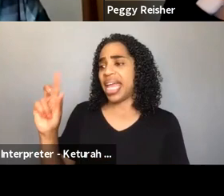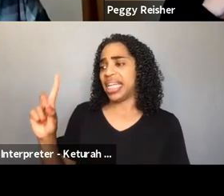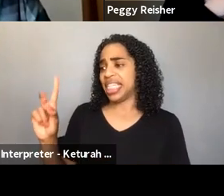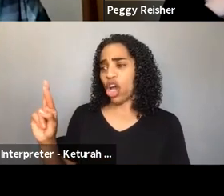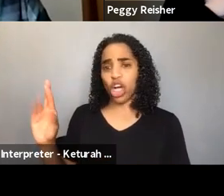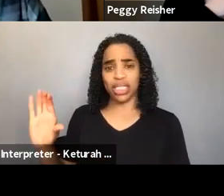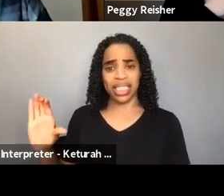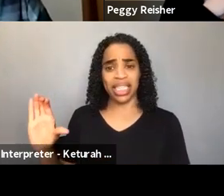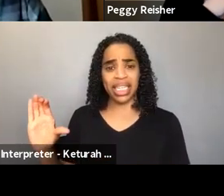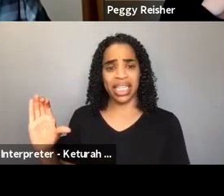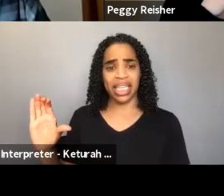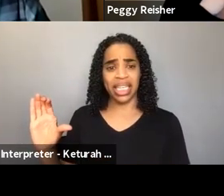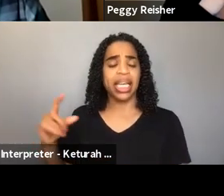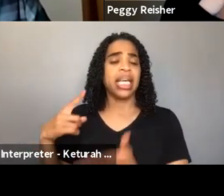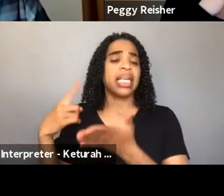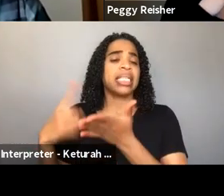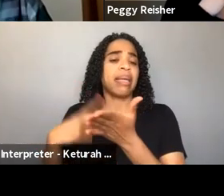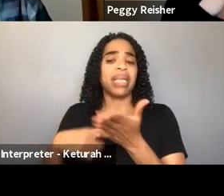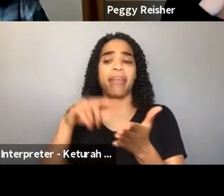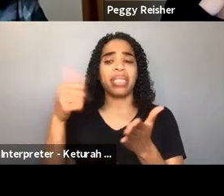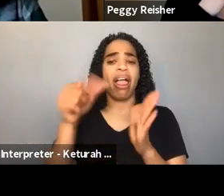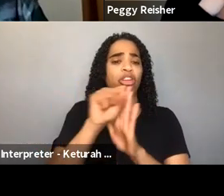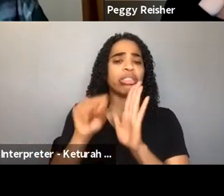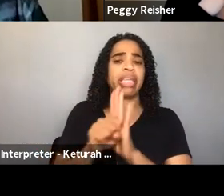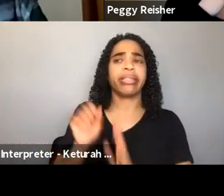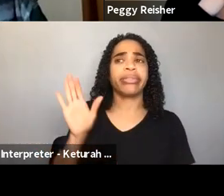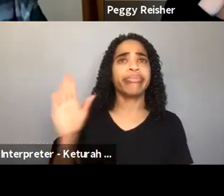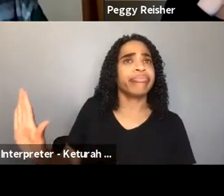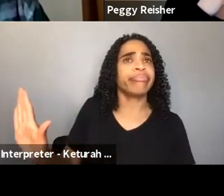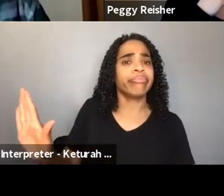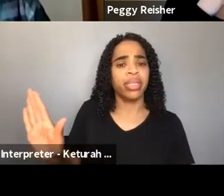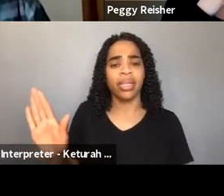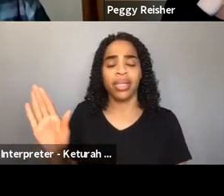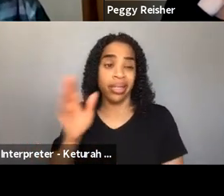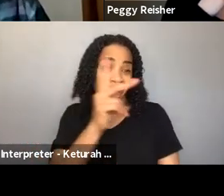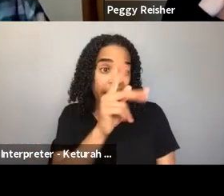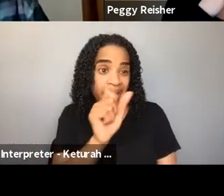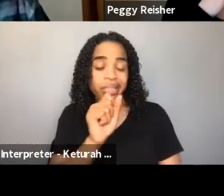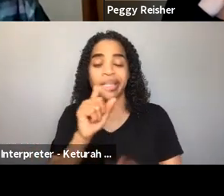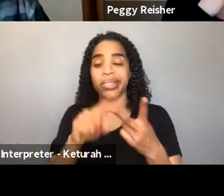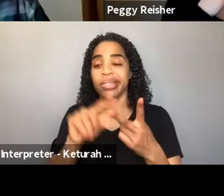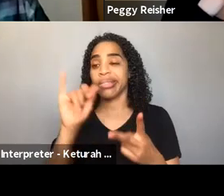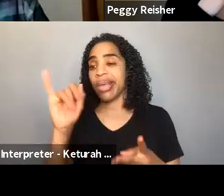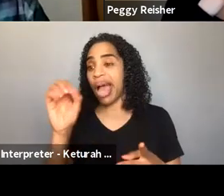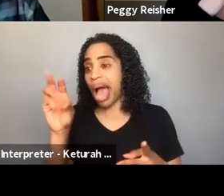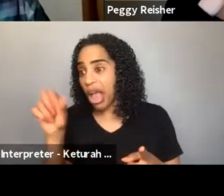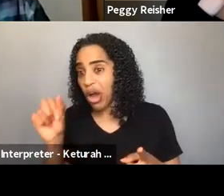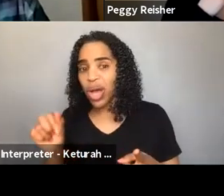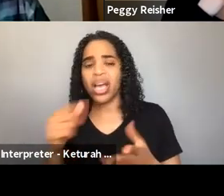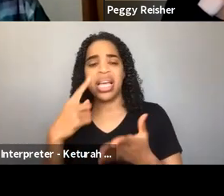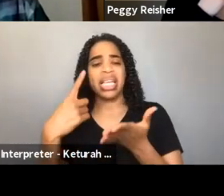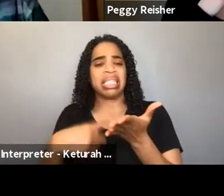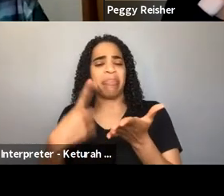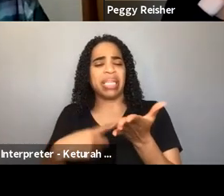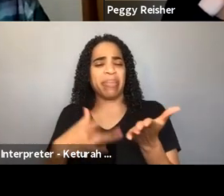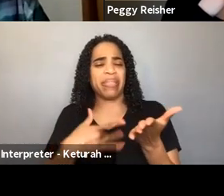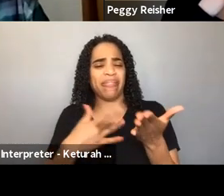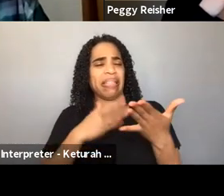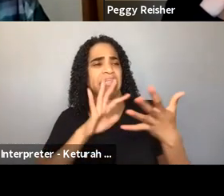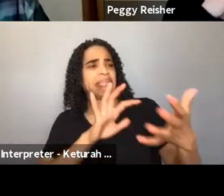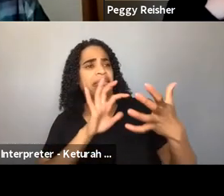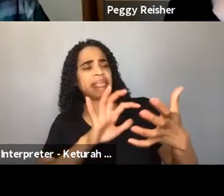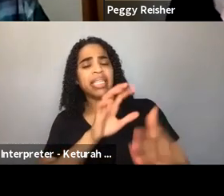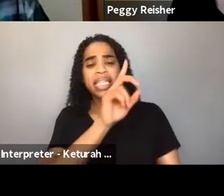always welcome in a lot of states. I've been in Kansas, I've been in Iowa. Sometimes there's a lot of friction between disability